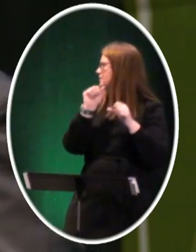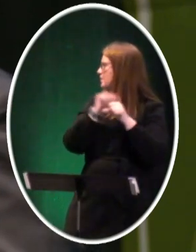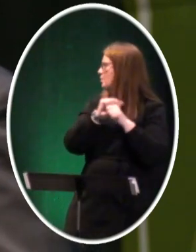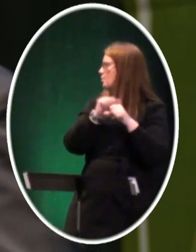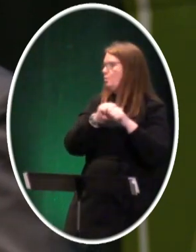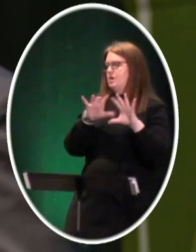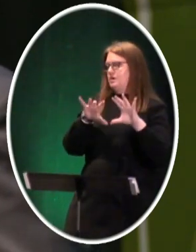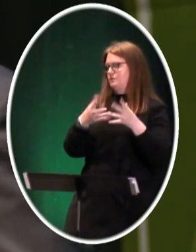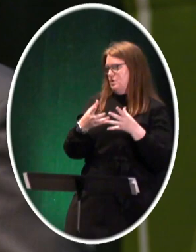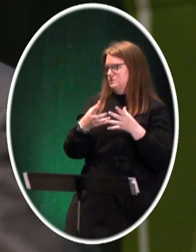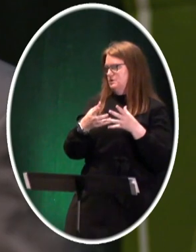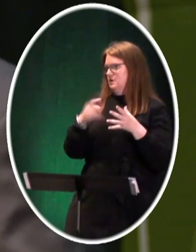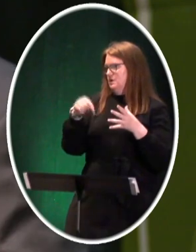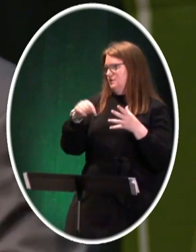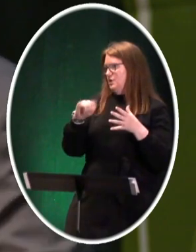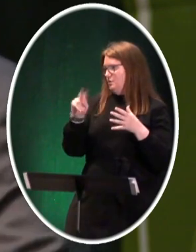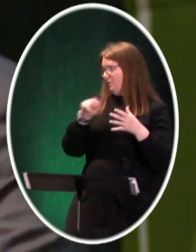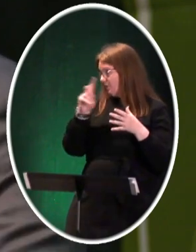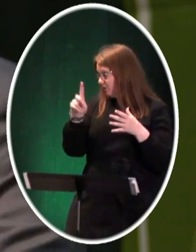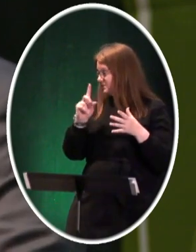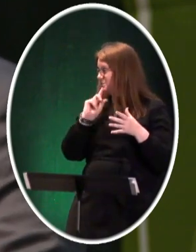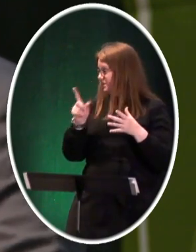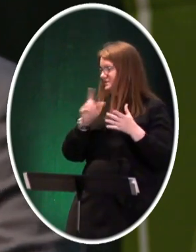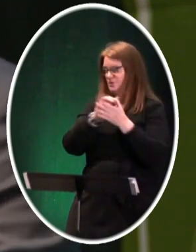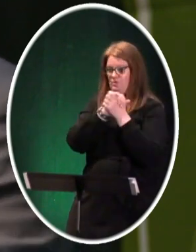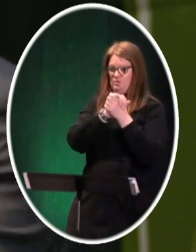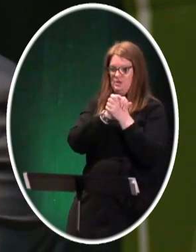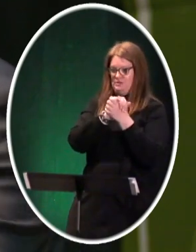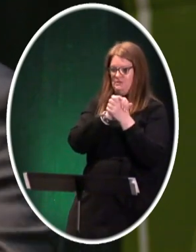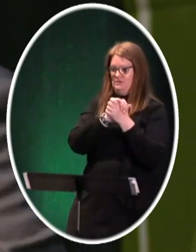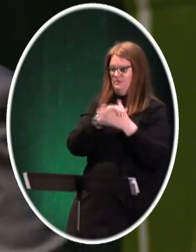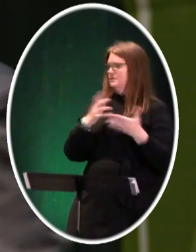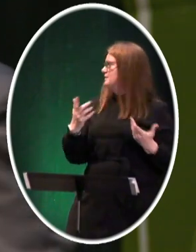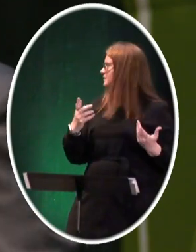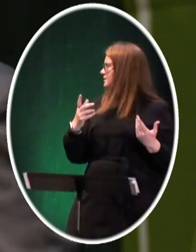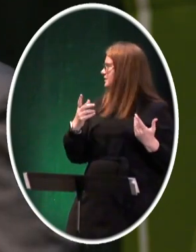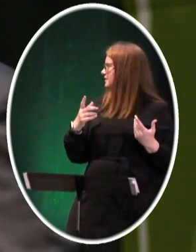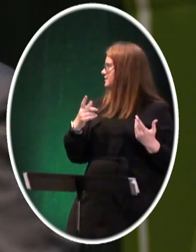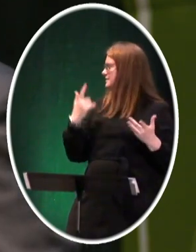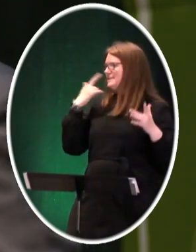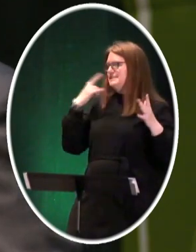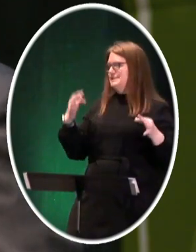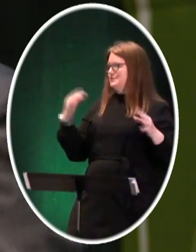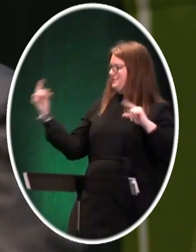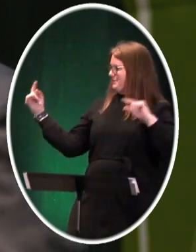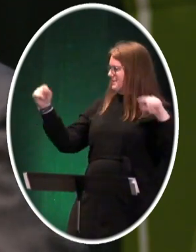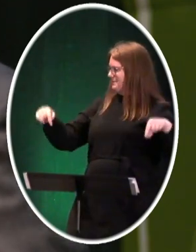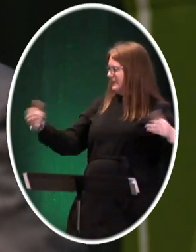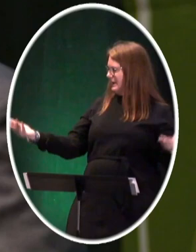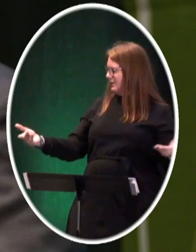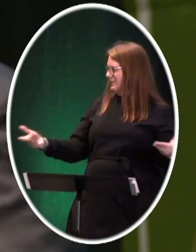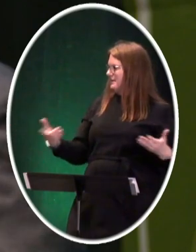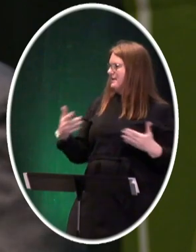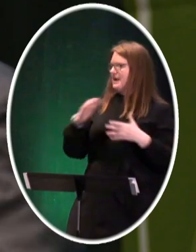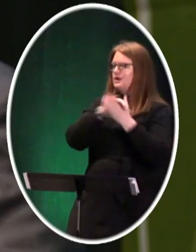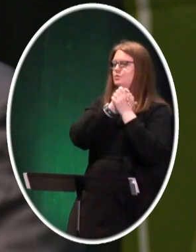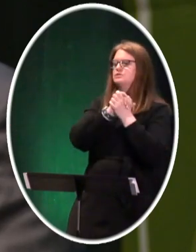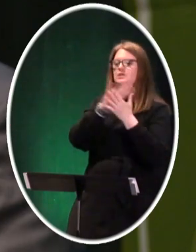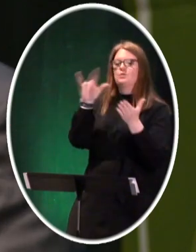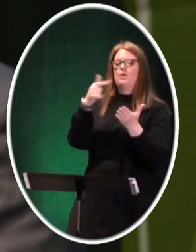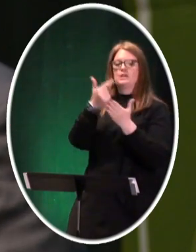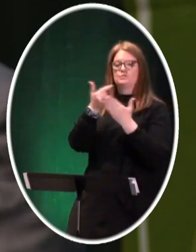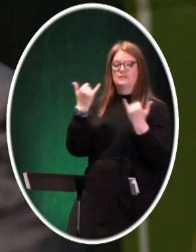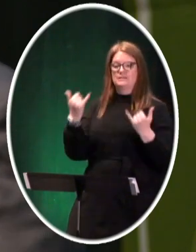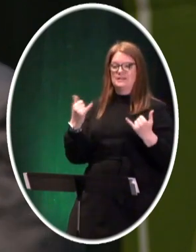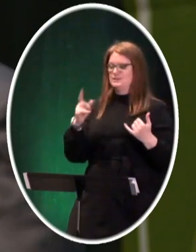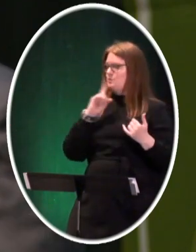factory for North Dakota. So congratulations on the wisdom to come here for higher ed, and congratulations on graduating today.